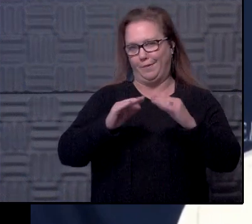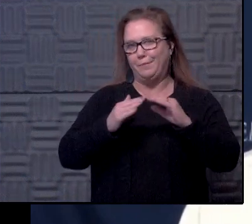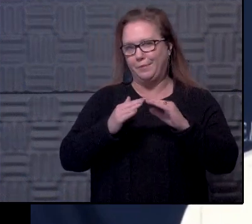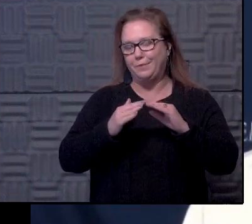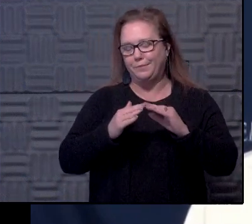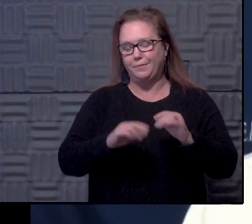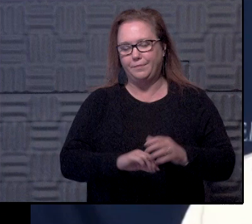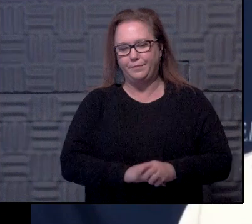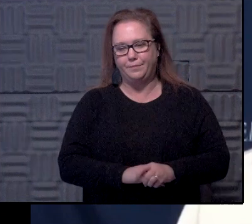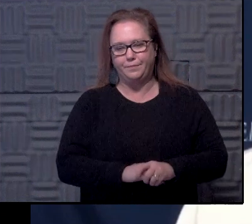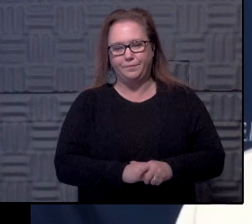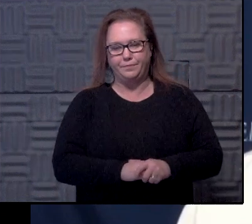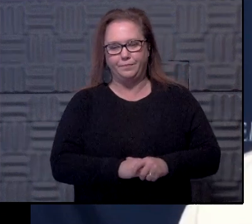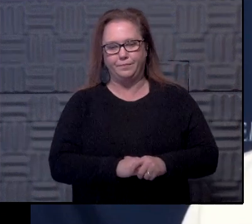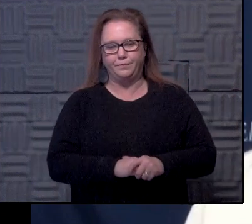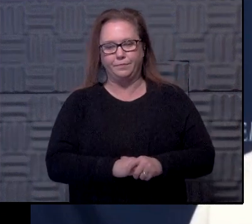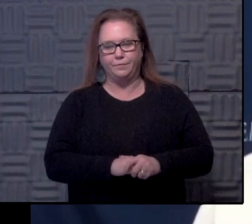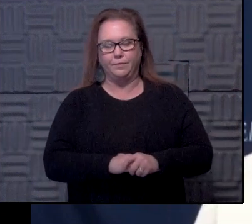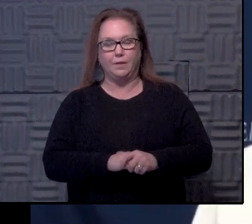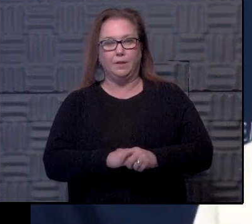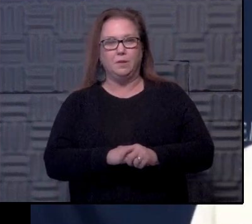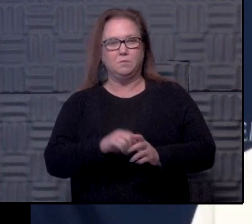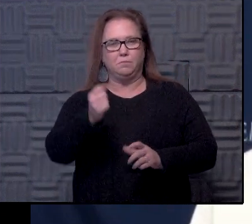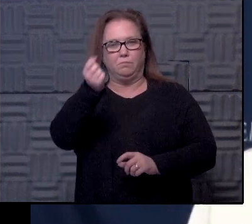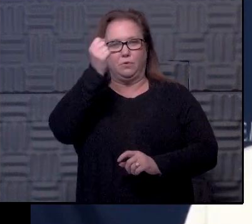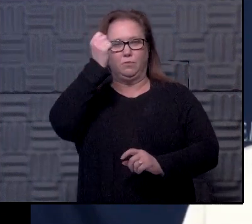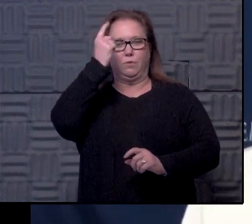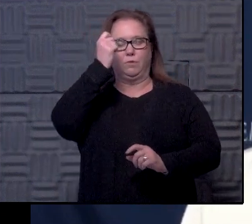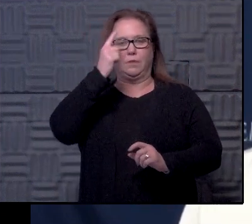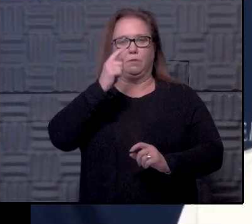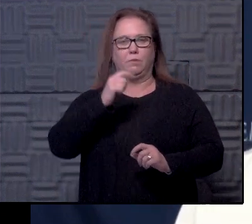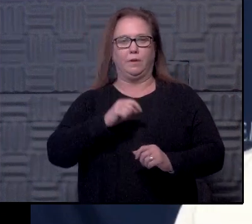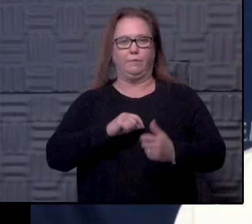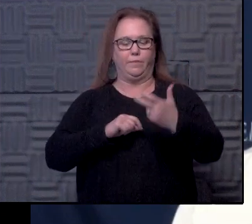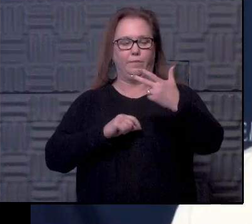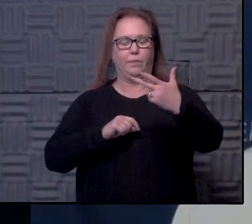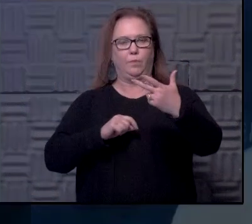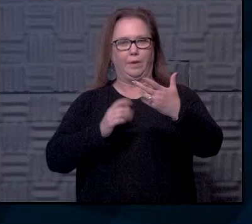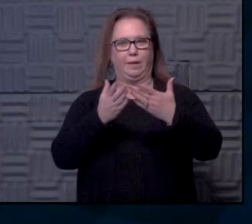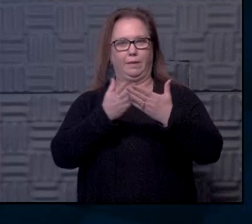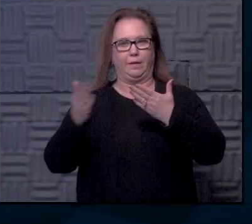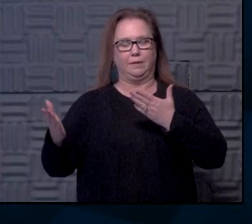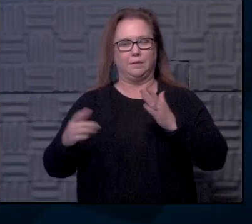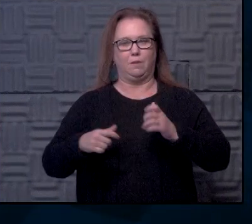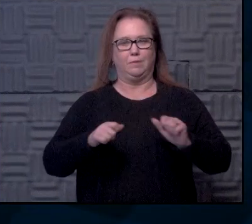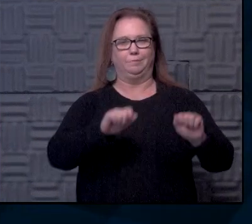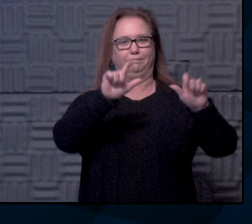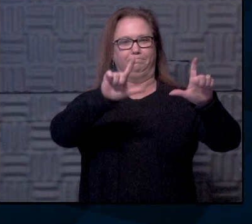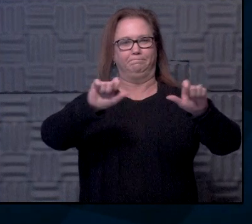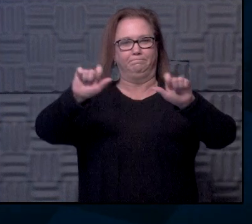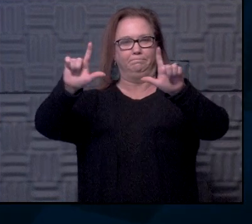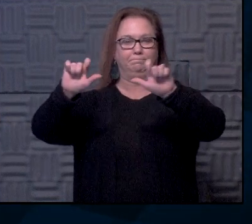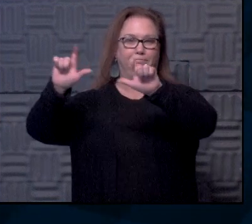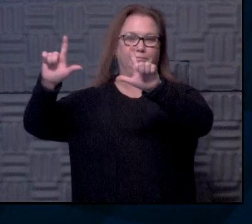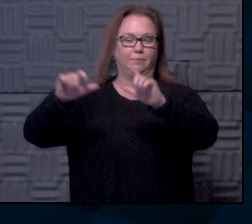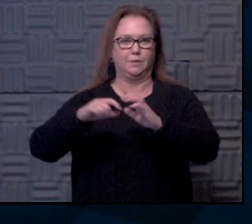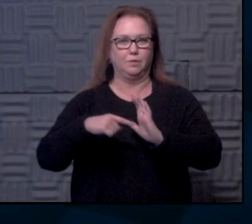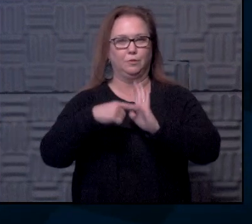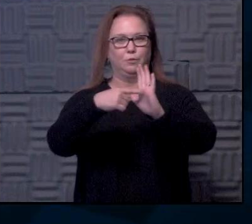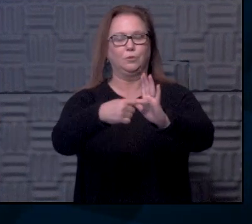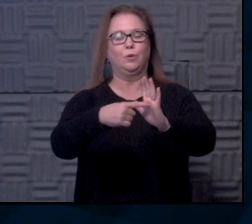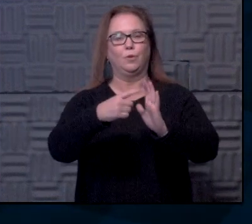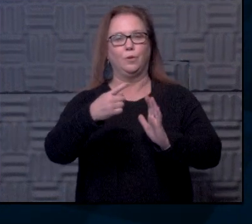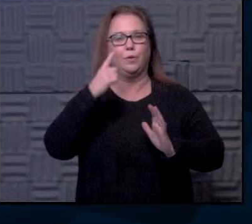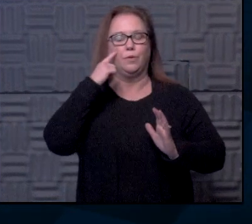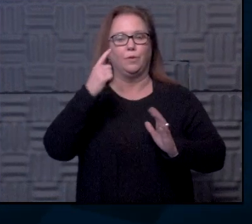that. To sort of put this all in perspective, we just brought 3 things this morning. I'm sure this will flavor the conversation for the